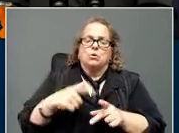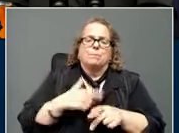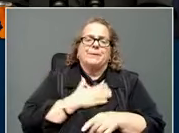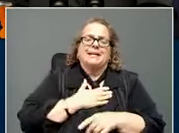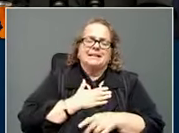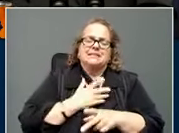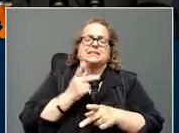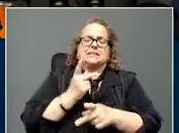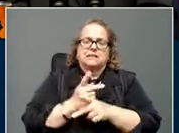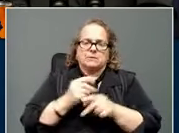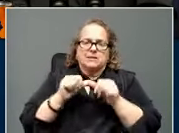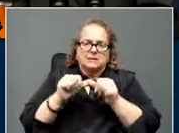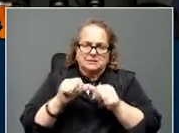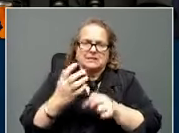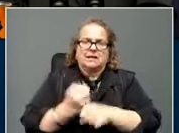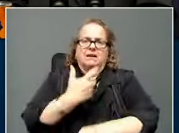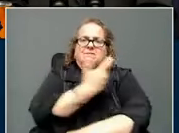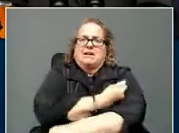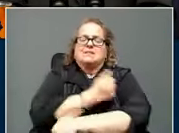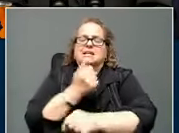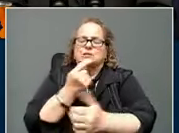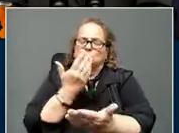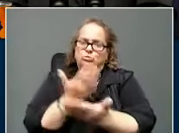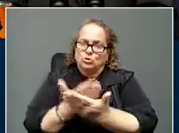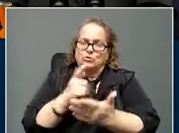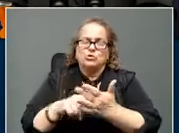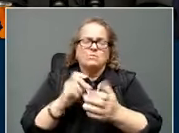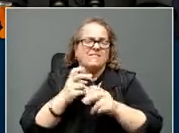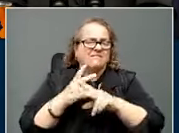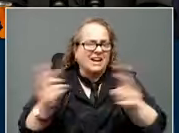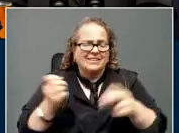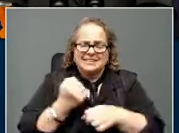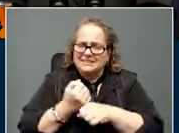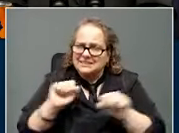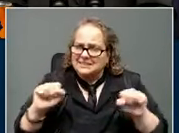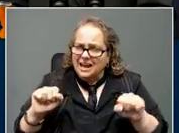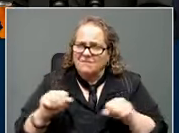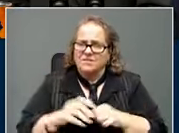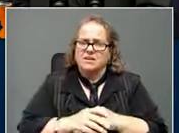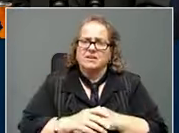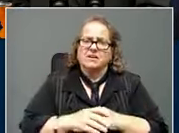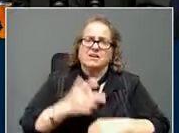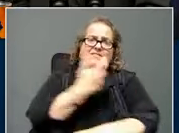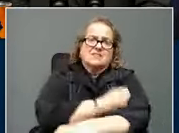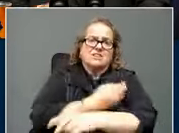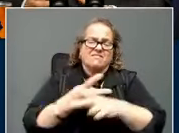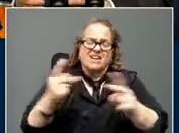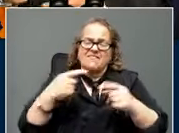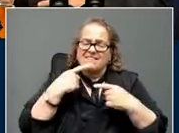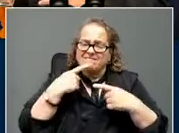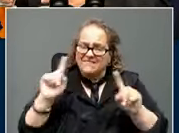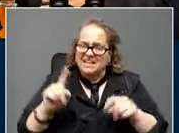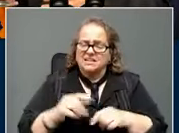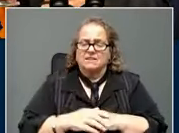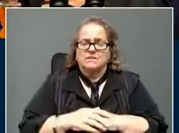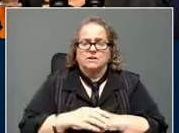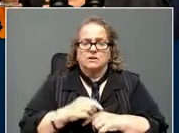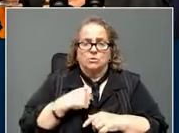It's proven to be incredibly safe. The vaccines have been incredibly effective. We're going to be showing